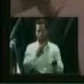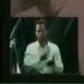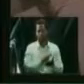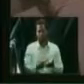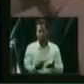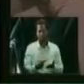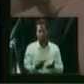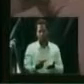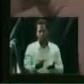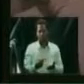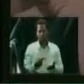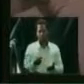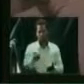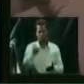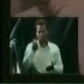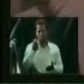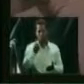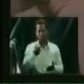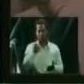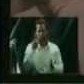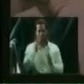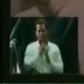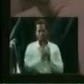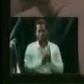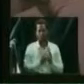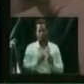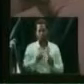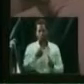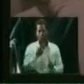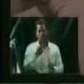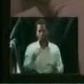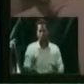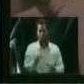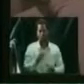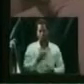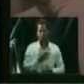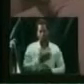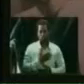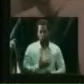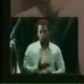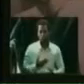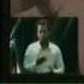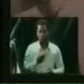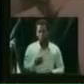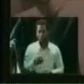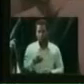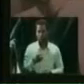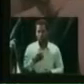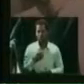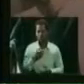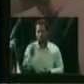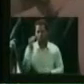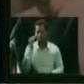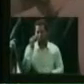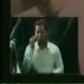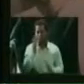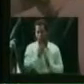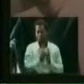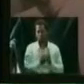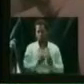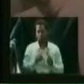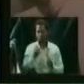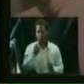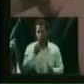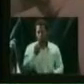to understand the law. This was done willingly and knowingly. Rather than dealing with